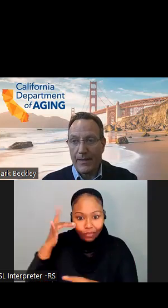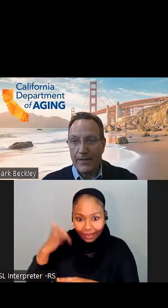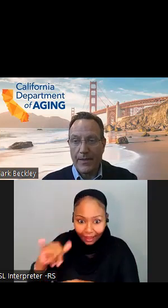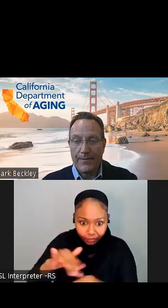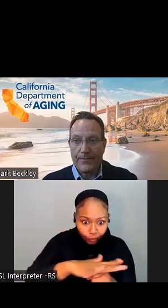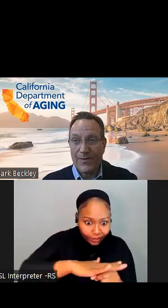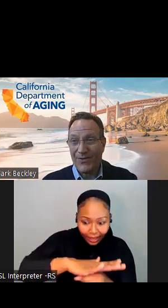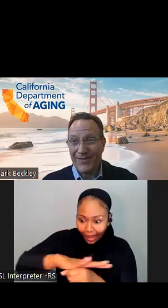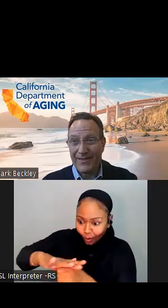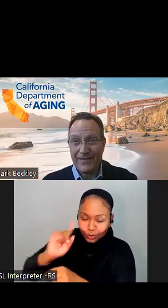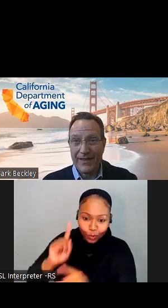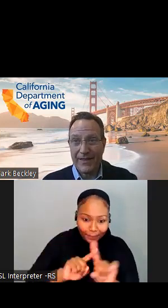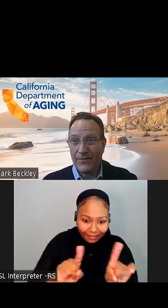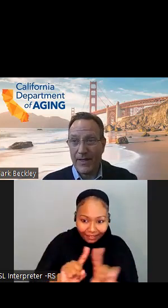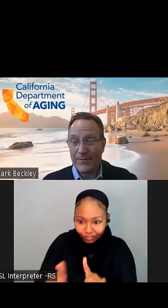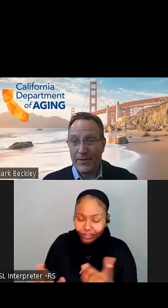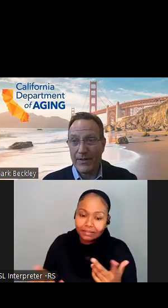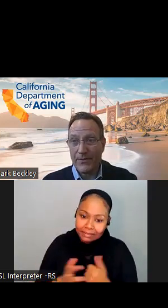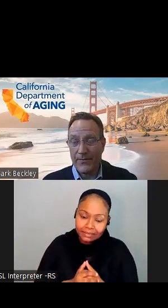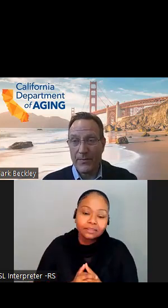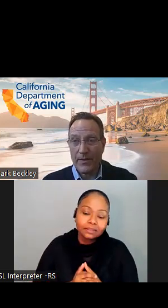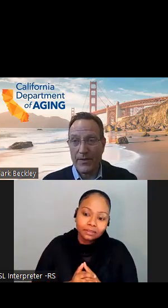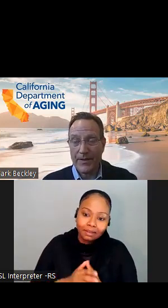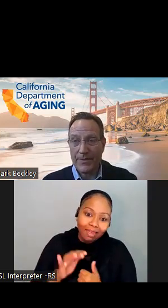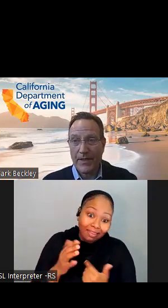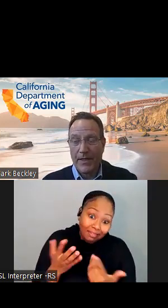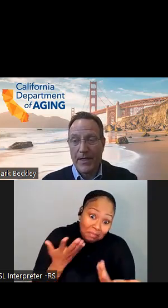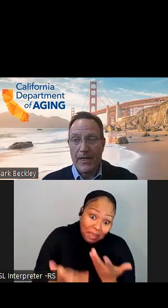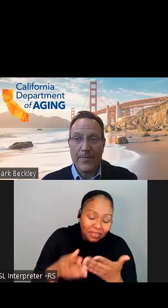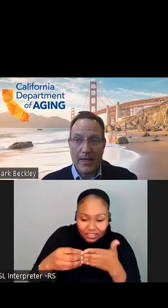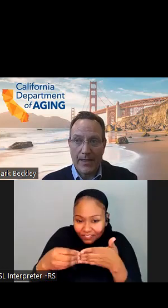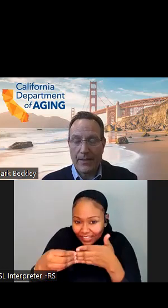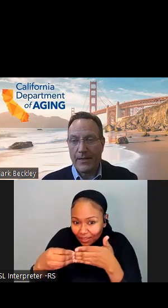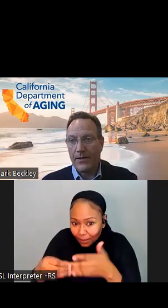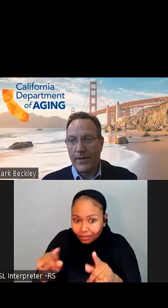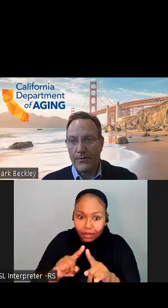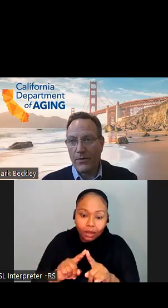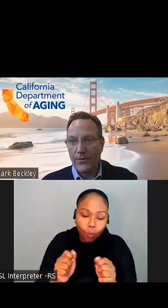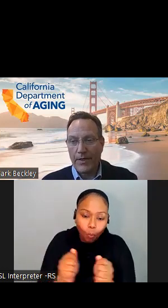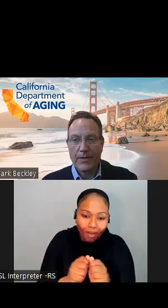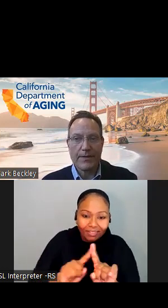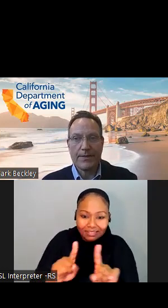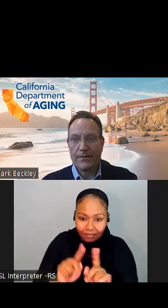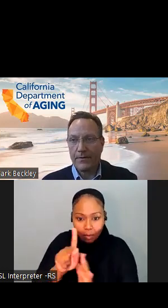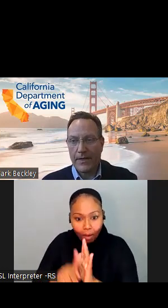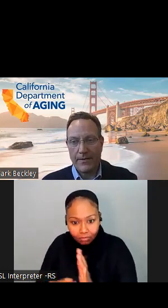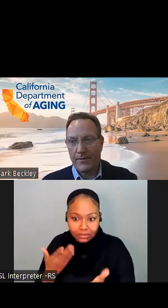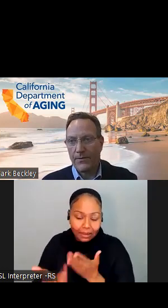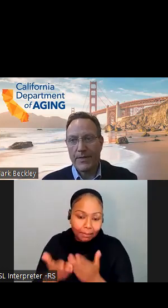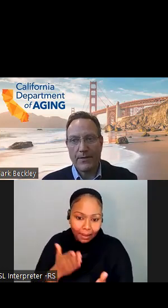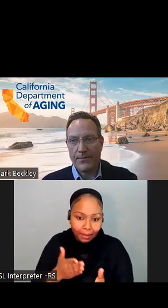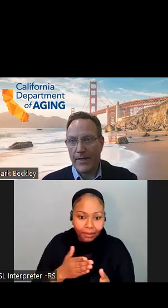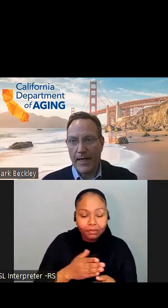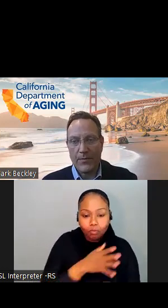that may result in flexibilities or different policies. Maybe, you know, in rural regions,